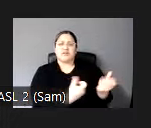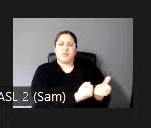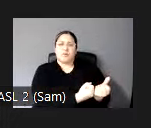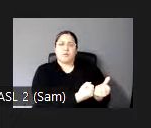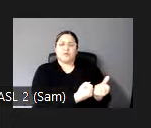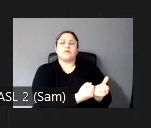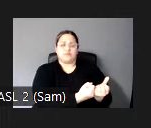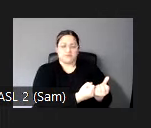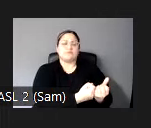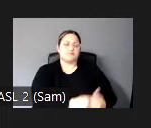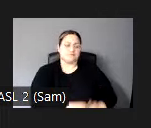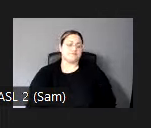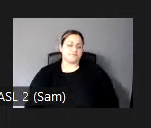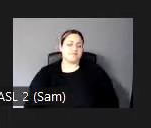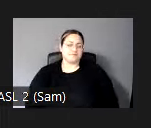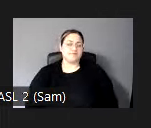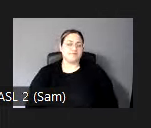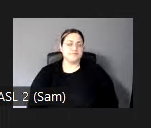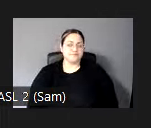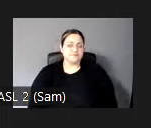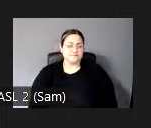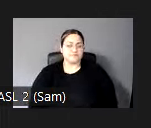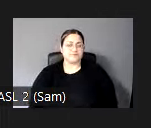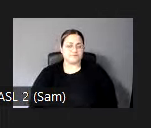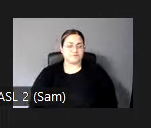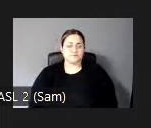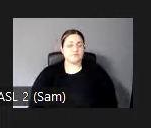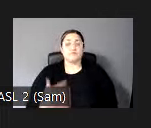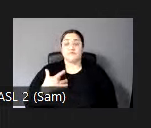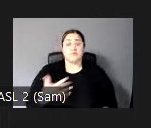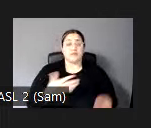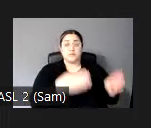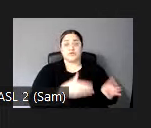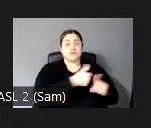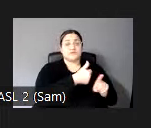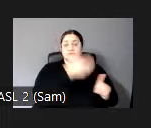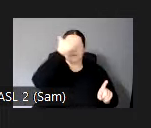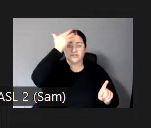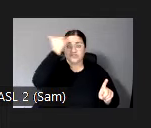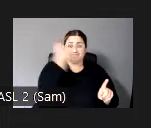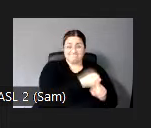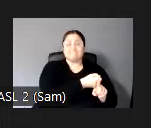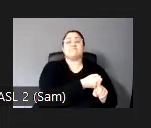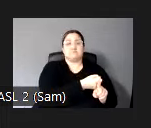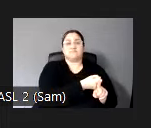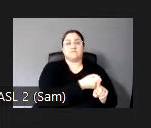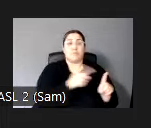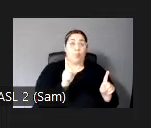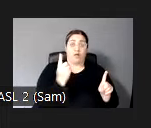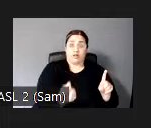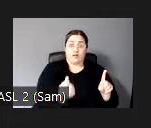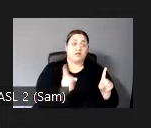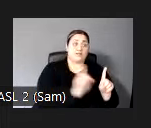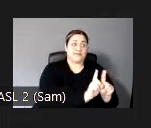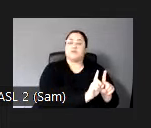person that's living with dementia, there's at least one care partner, if not 2, 3, 4. It takes a village. The old saying,